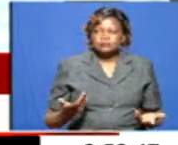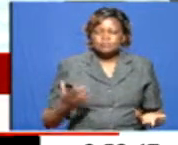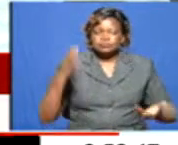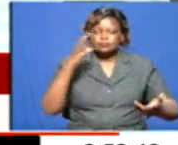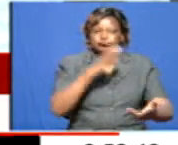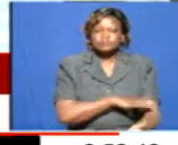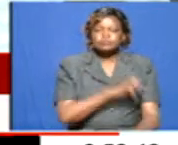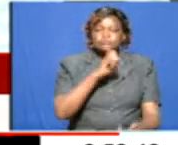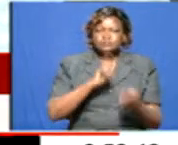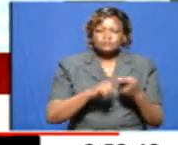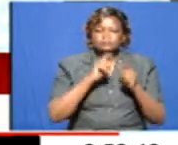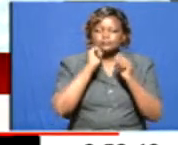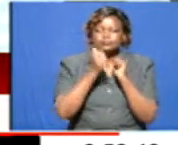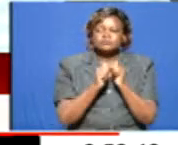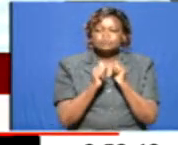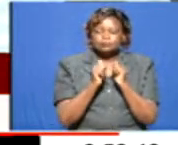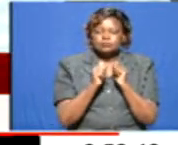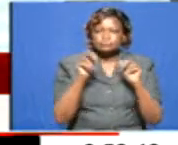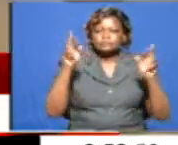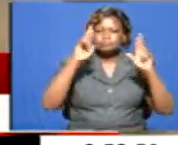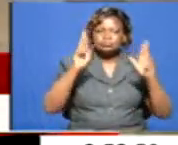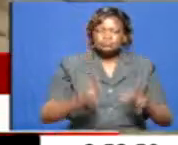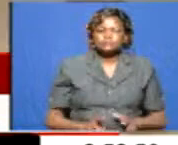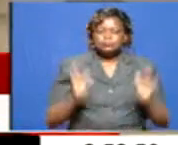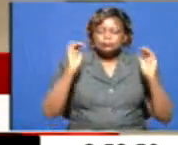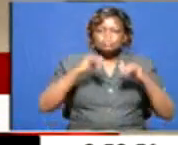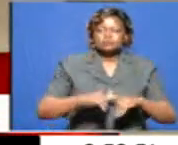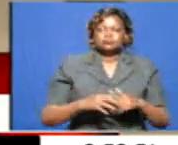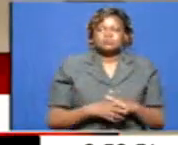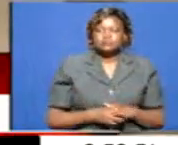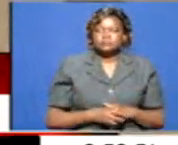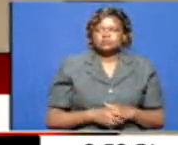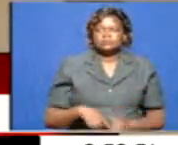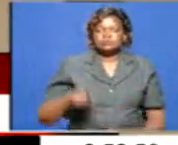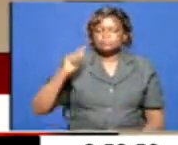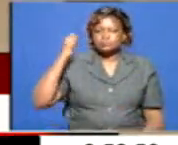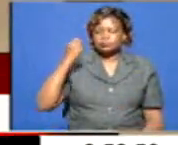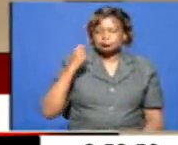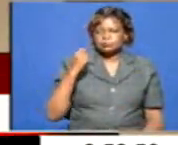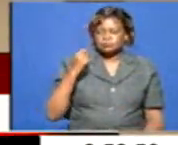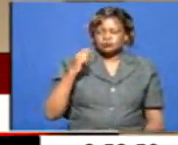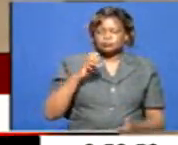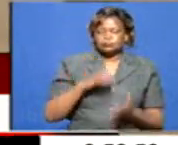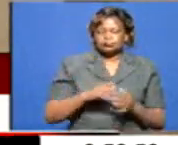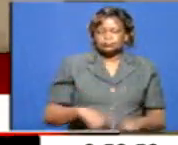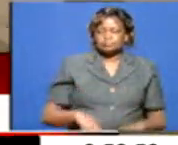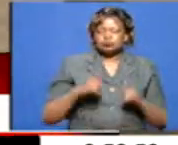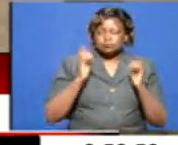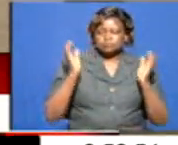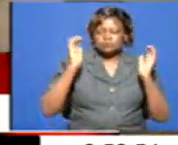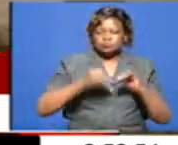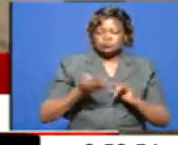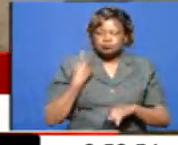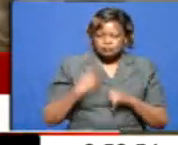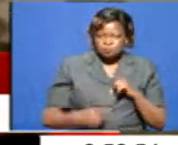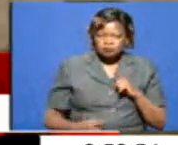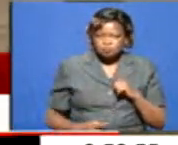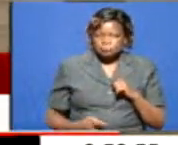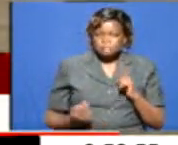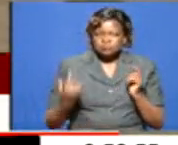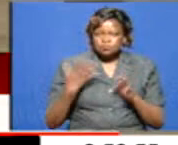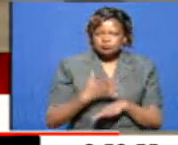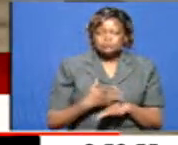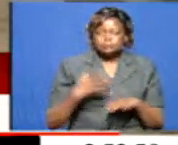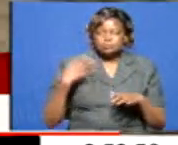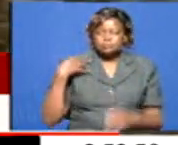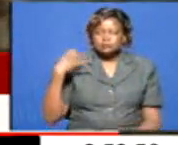to compete in international events. Kenya staged a successful event last year after the